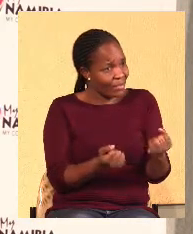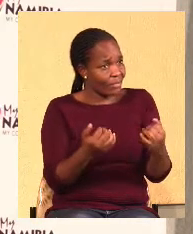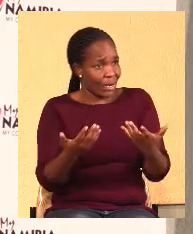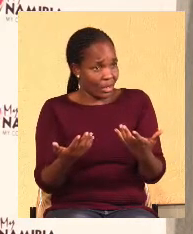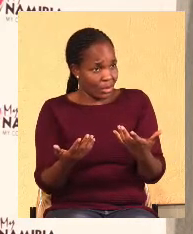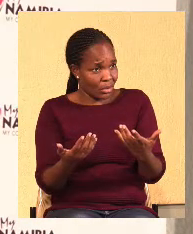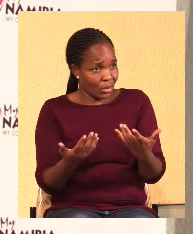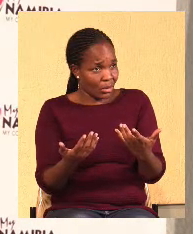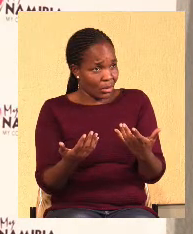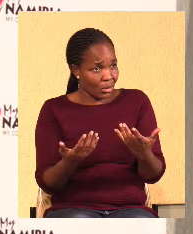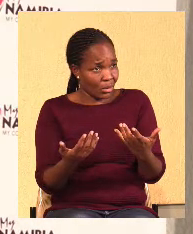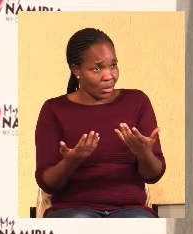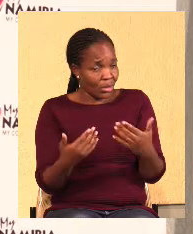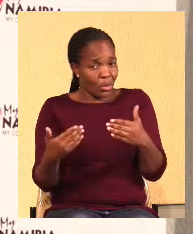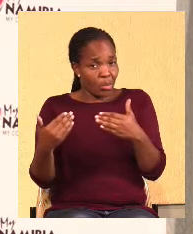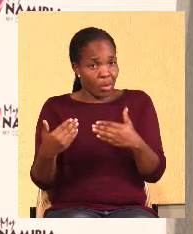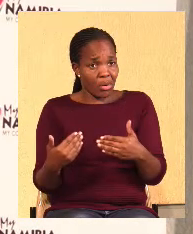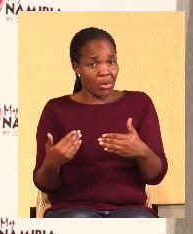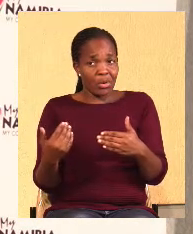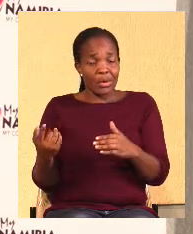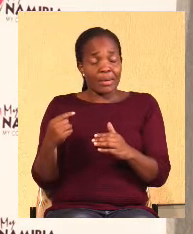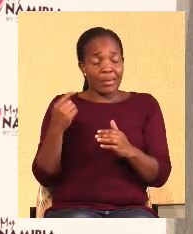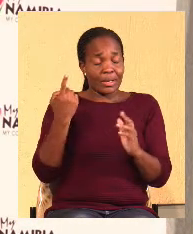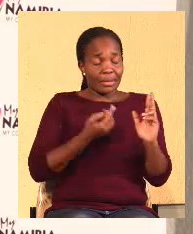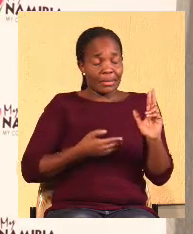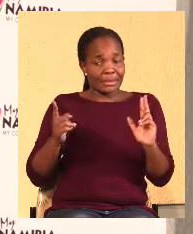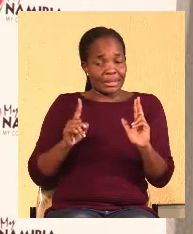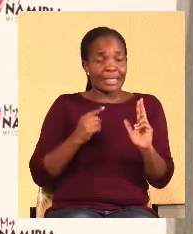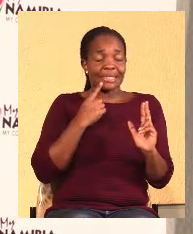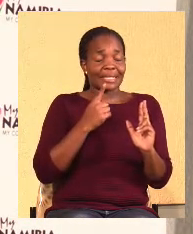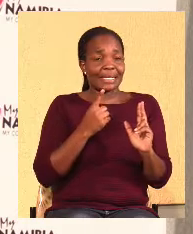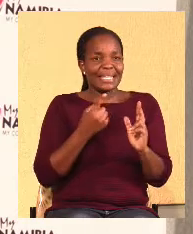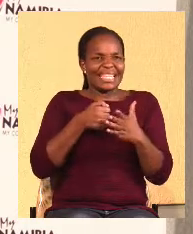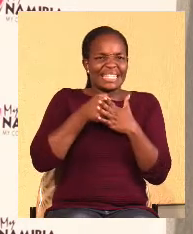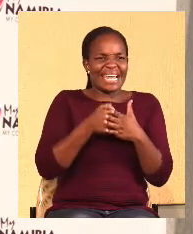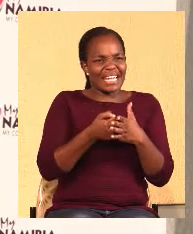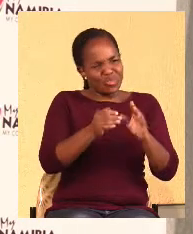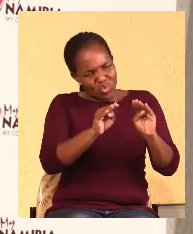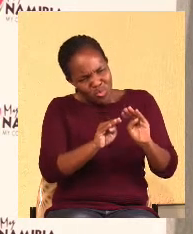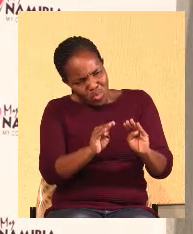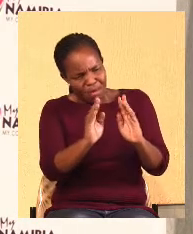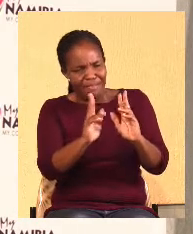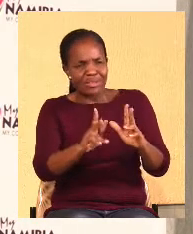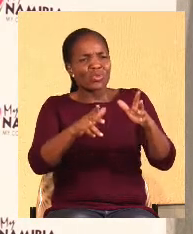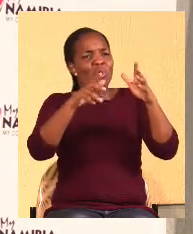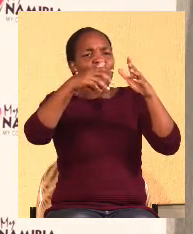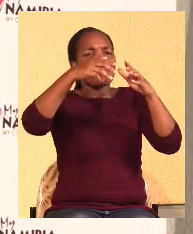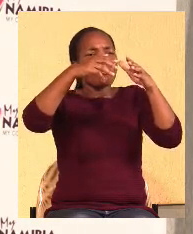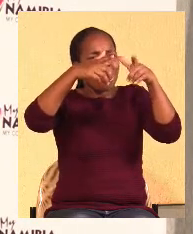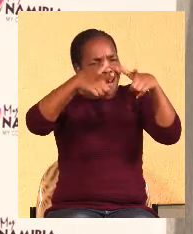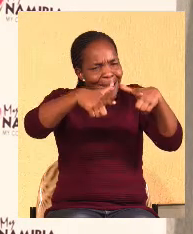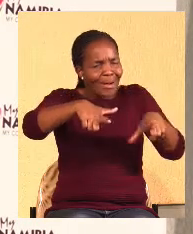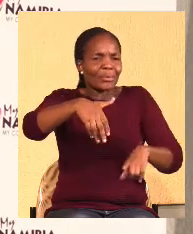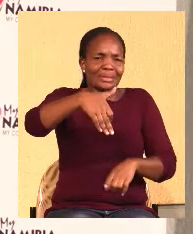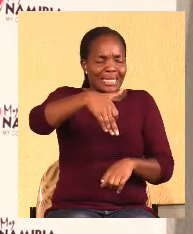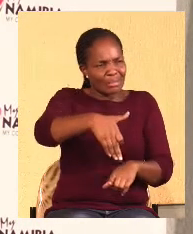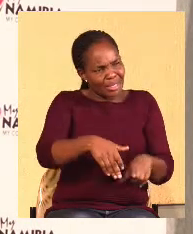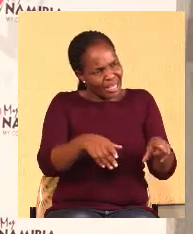to explain some of these things in the local vernaculars. What can we say this, or can we expect the same in this regard?